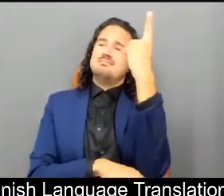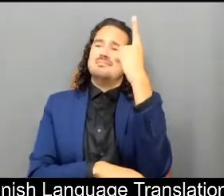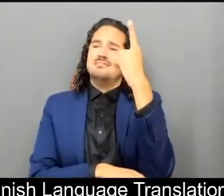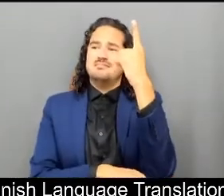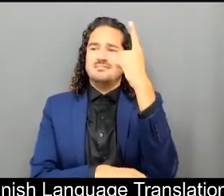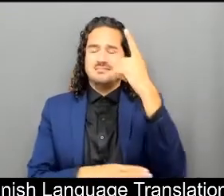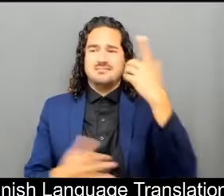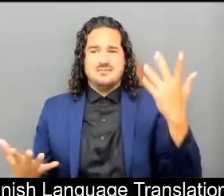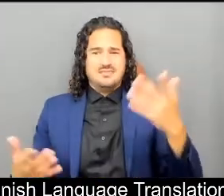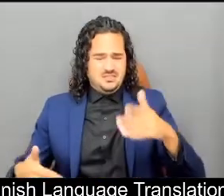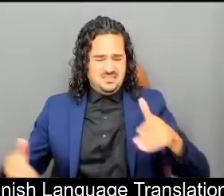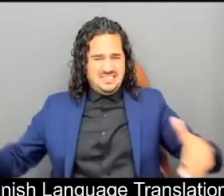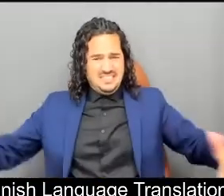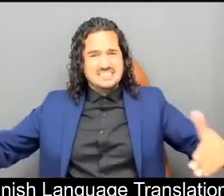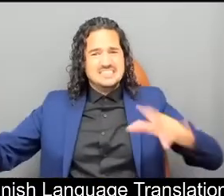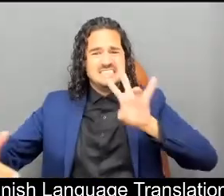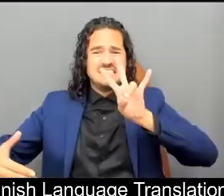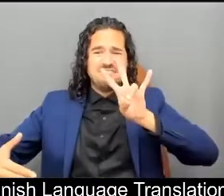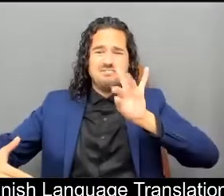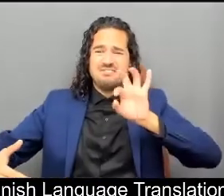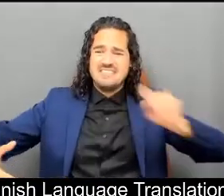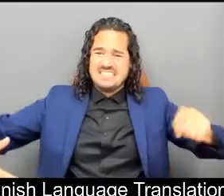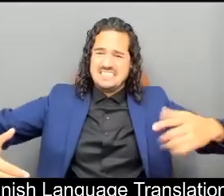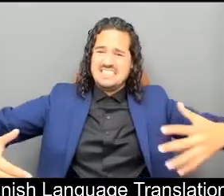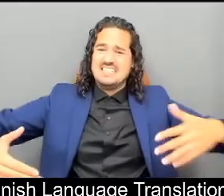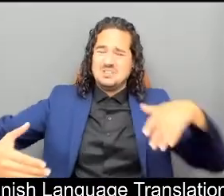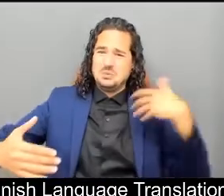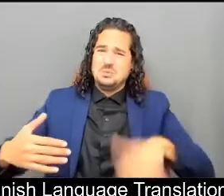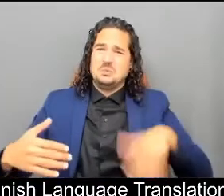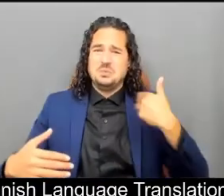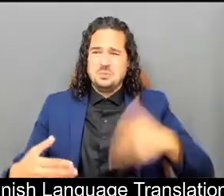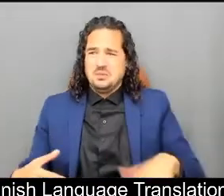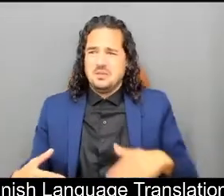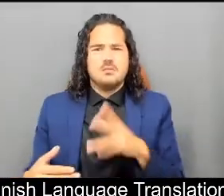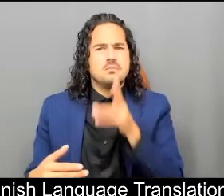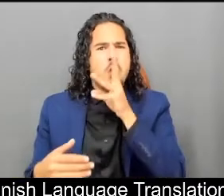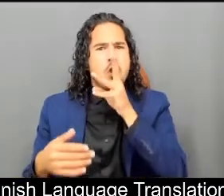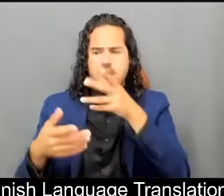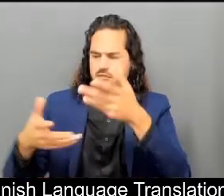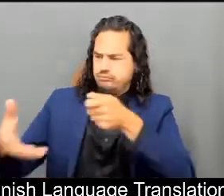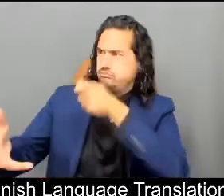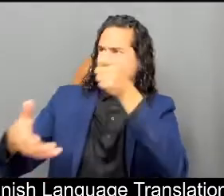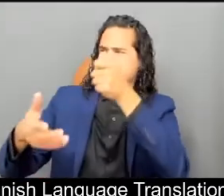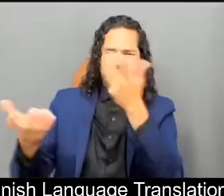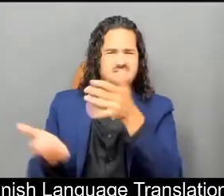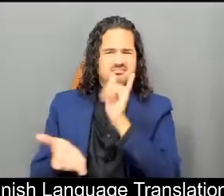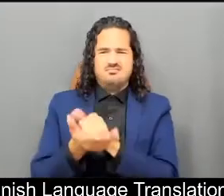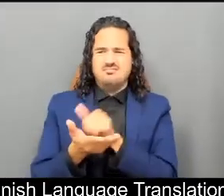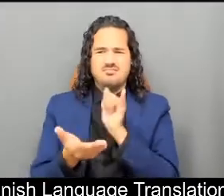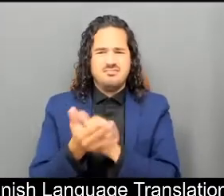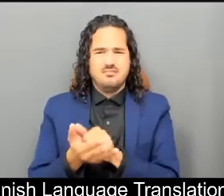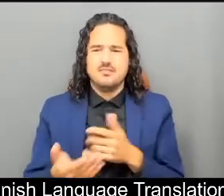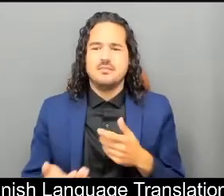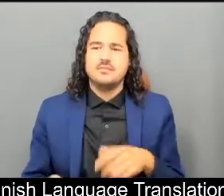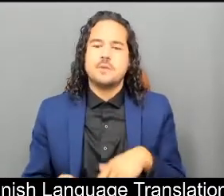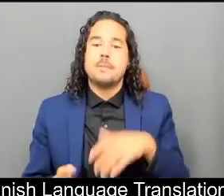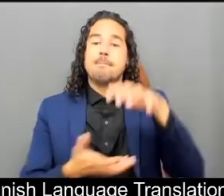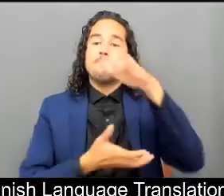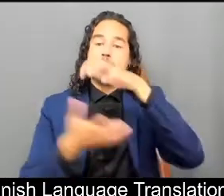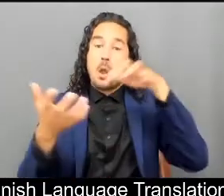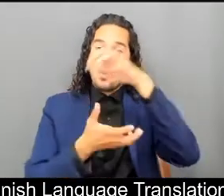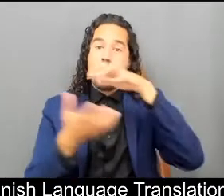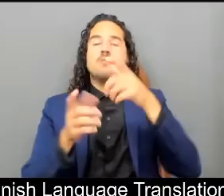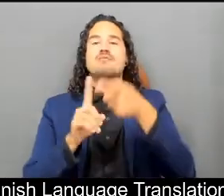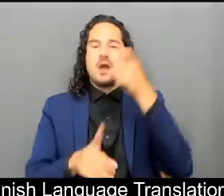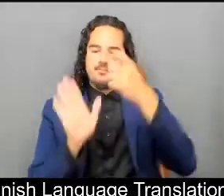with. So the smoke will be coming off the interior of the fire. Our work is predominantly around the edges to make sure our communities are safe and